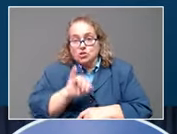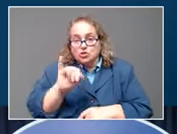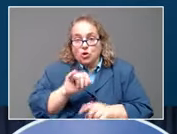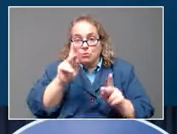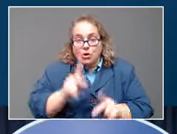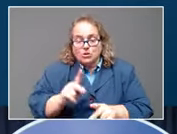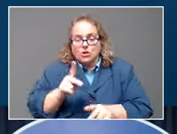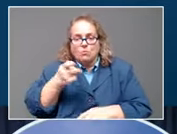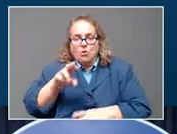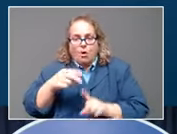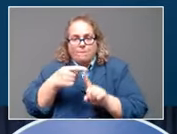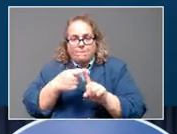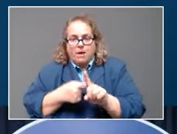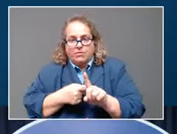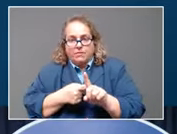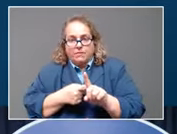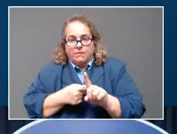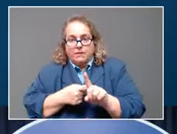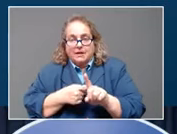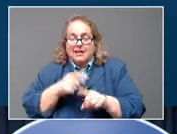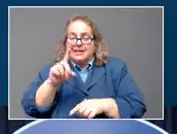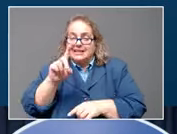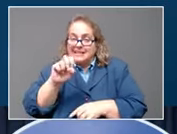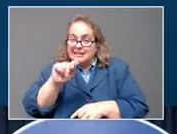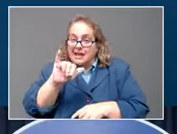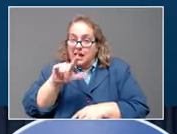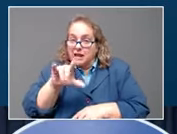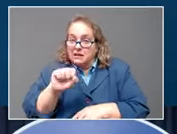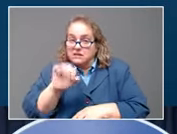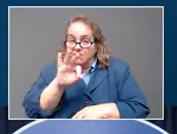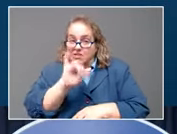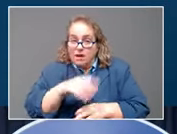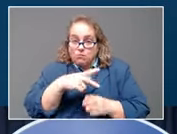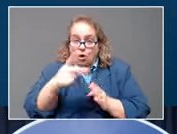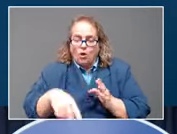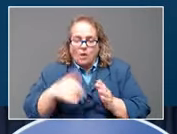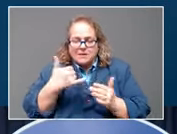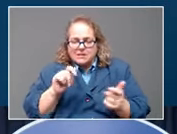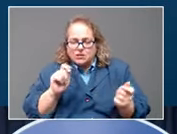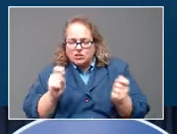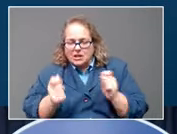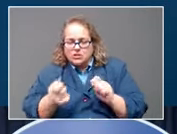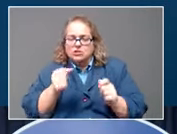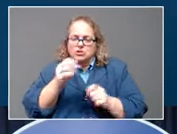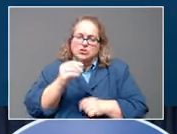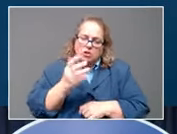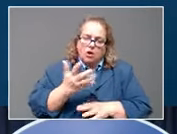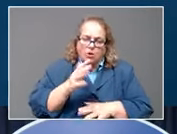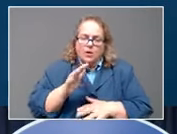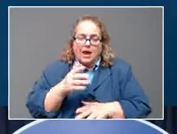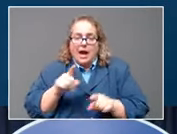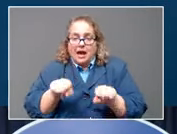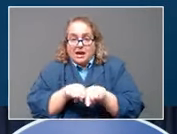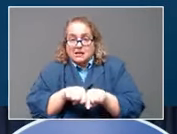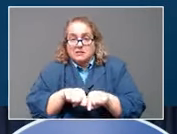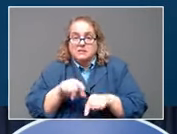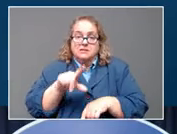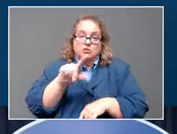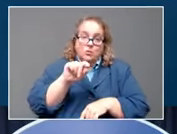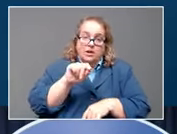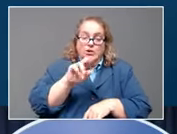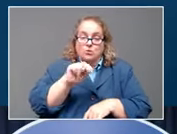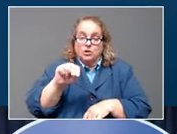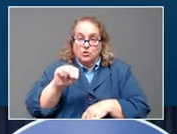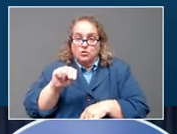program are still evolving, so please stay tuned on that. As 2022 unfolds, though, very clearly,